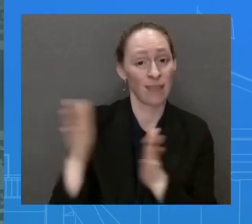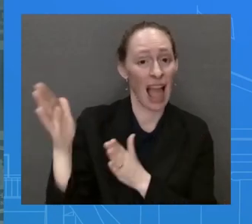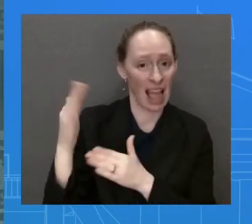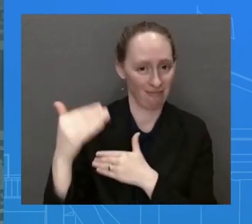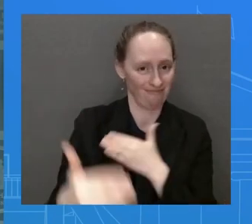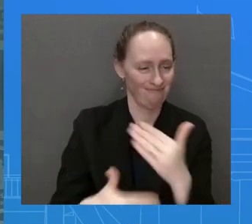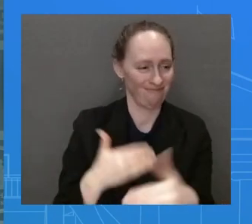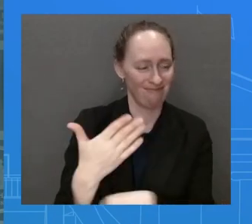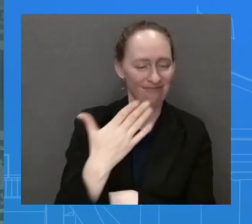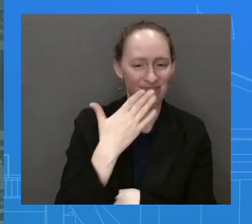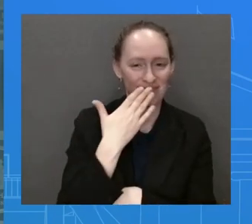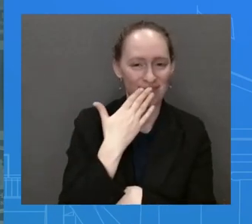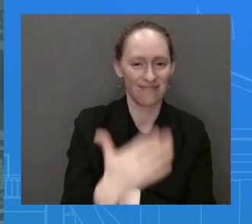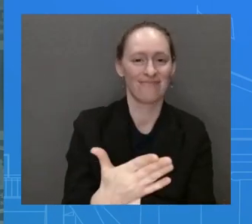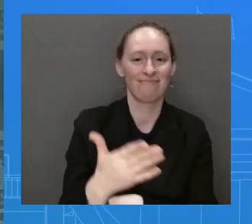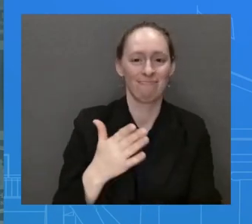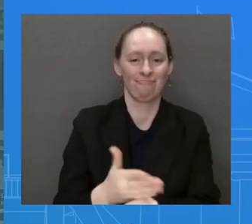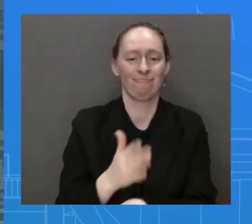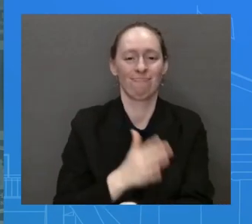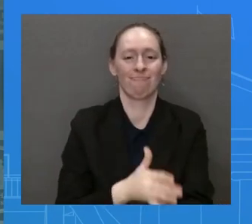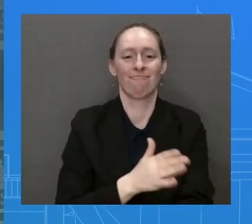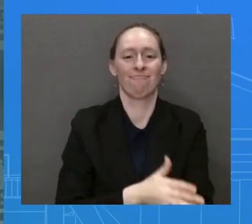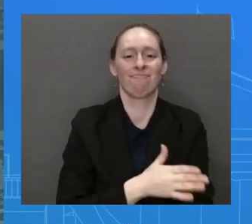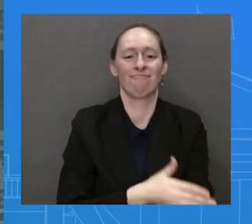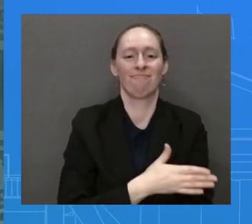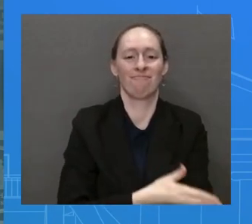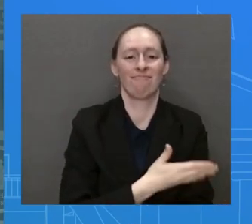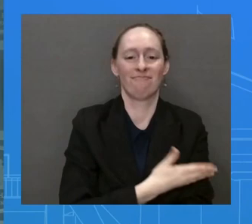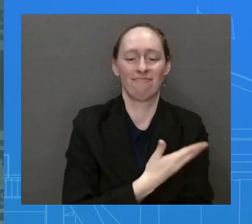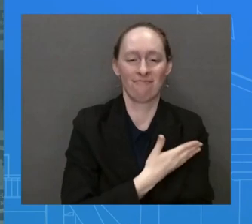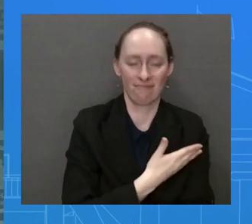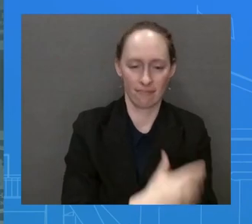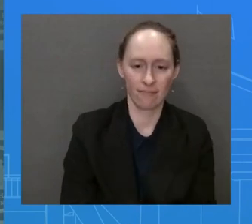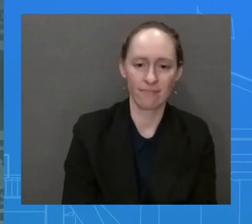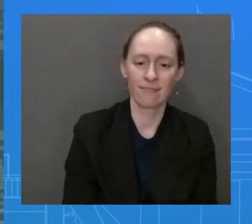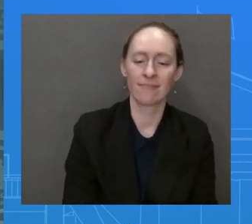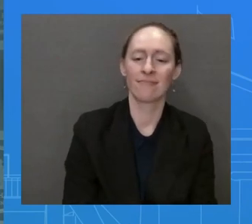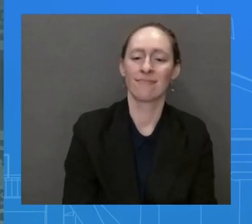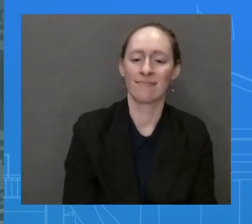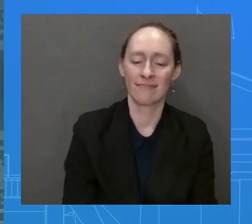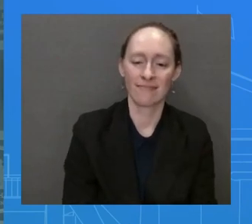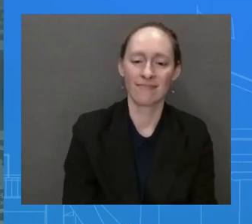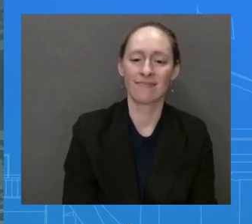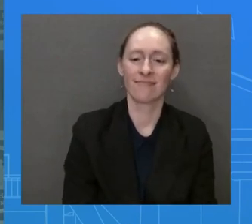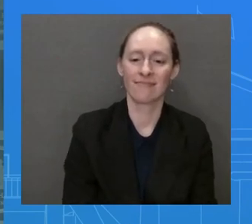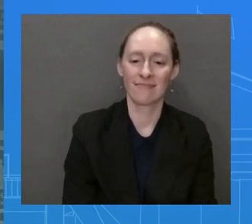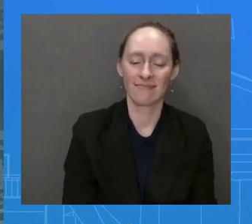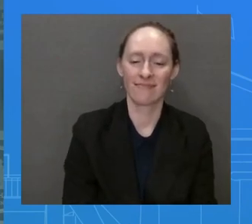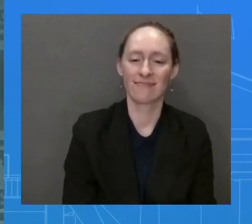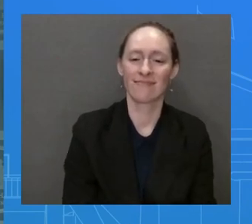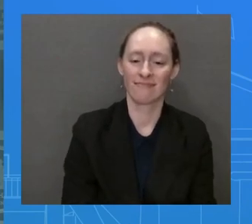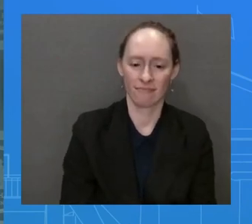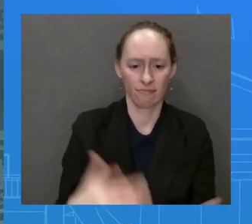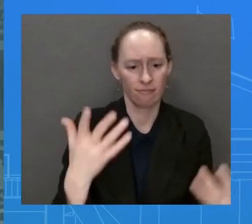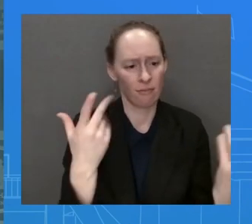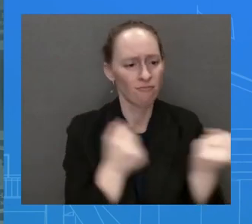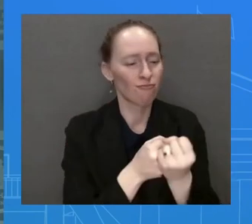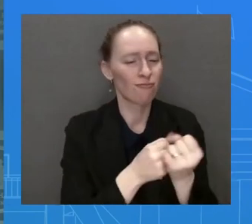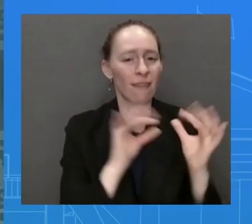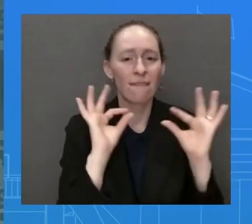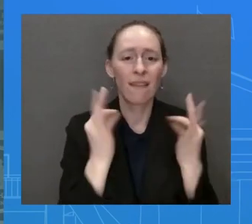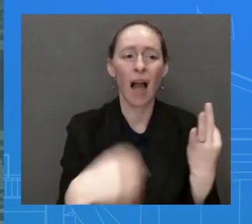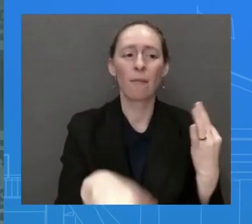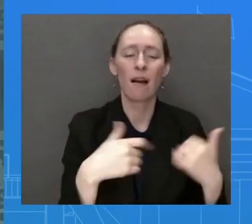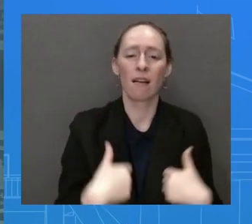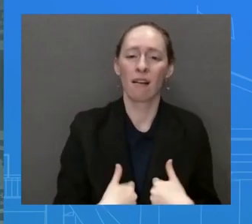first and work on this issue that you hear us talk about all the time. His number one economic issue is bringing down inflation. That's why